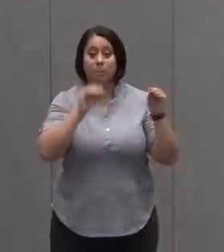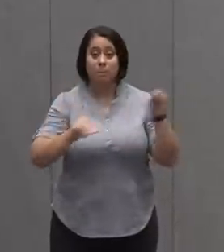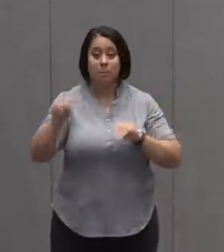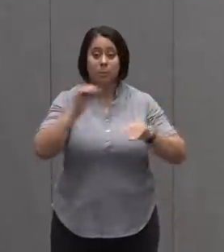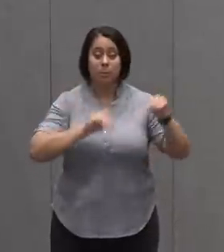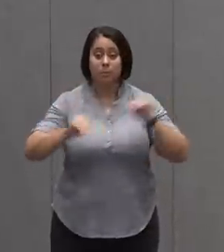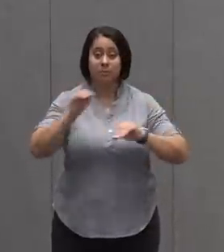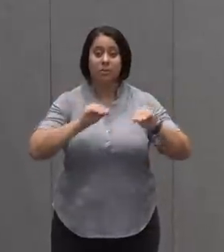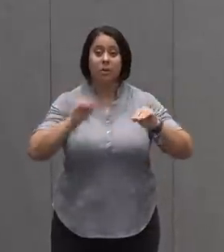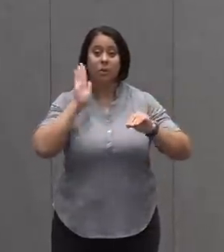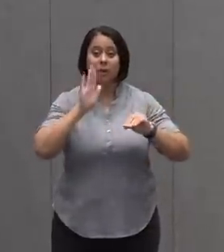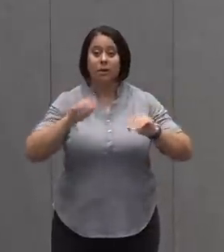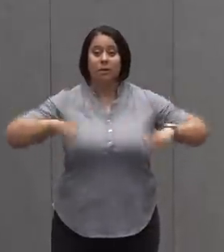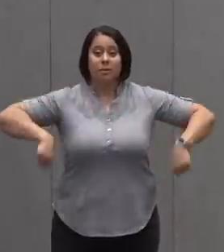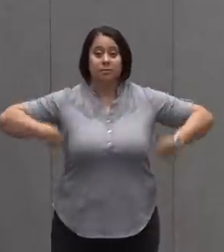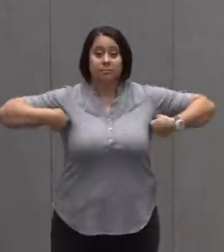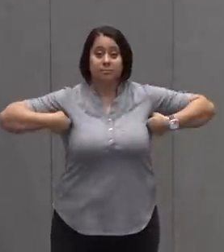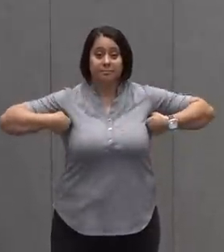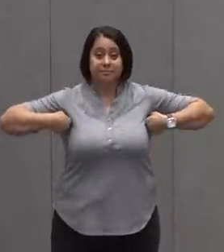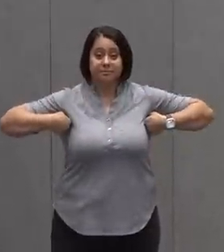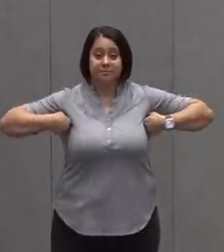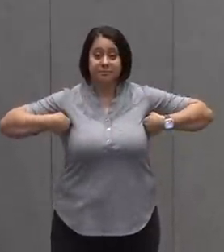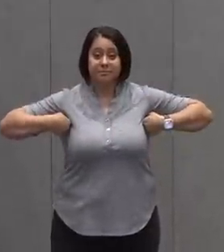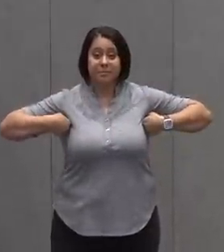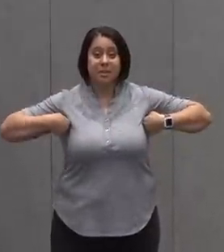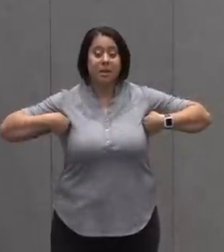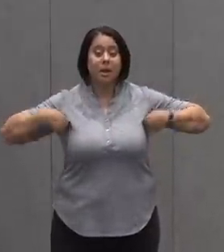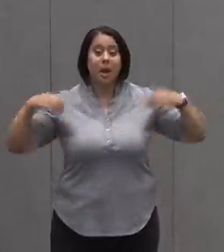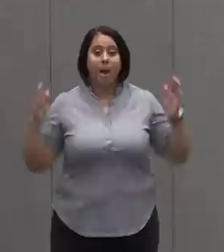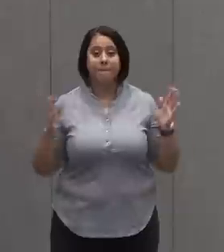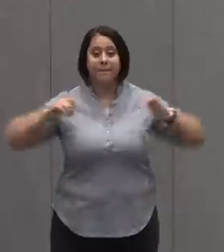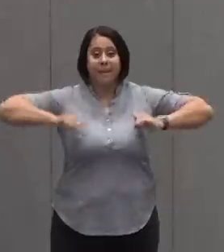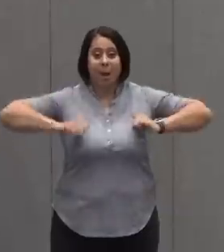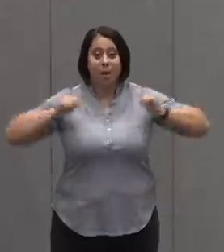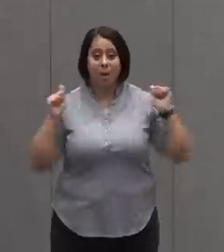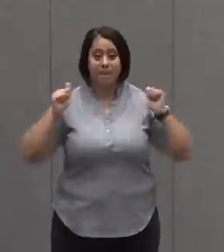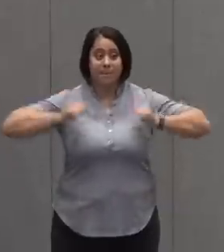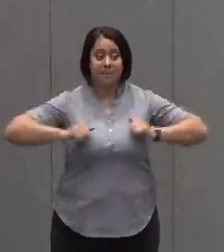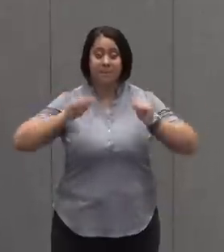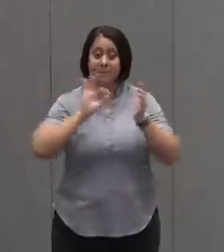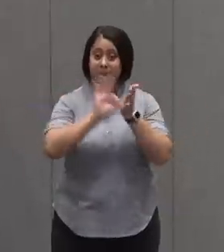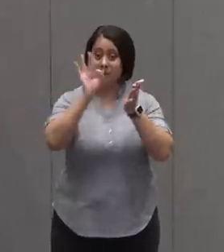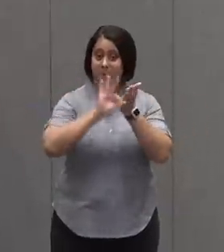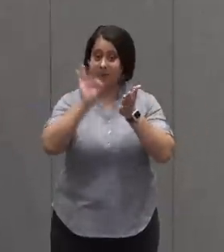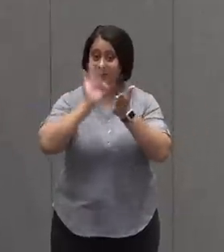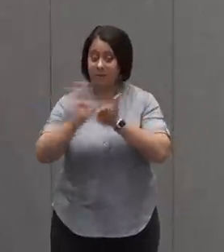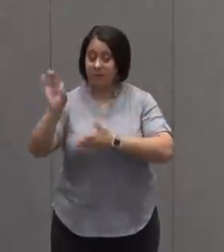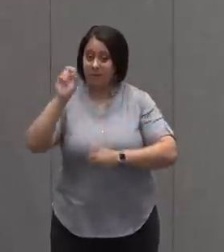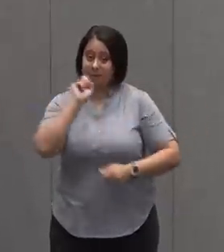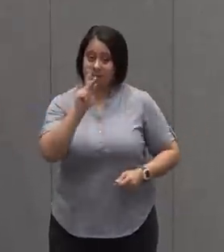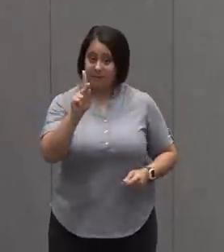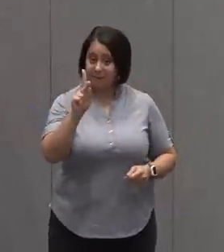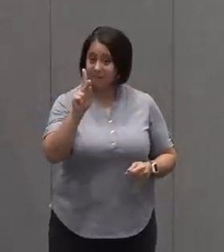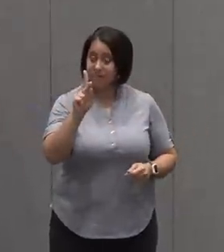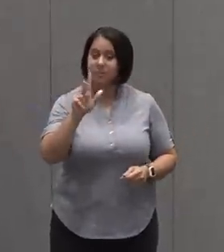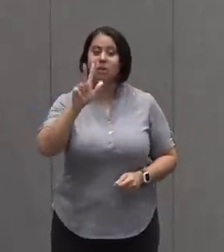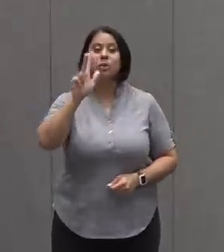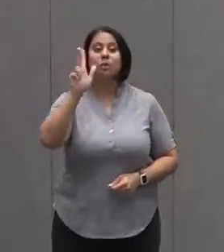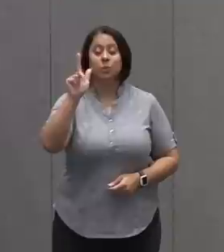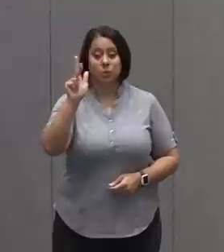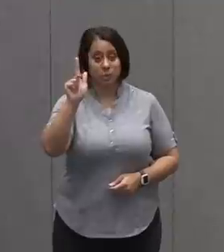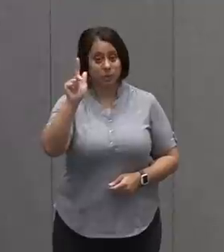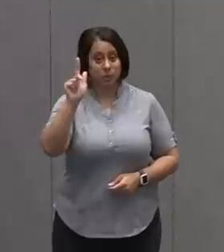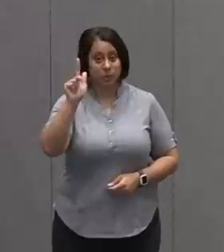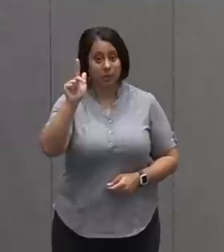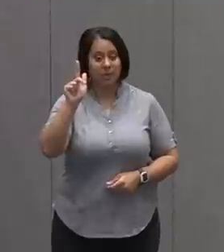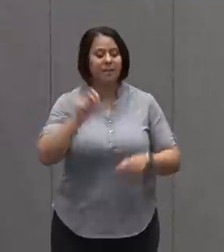hands up. Get them in there. So every odd number, we're going to flap those arms. So we're going to start with 23 and